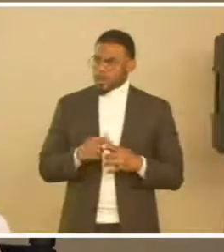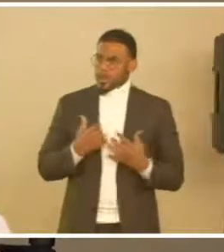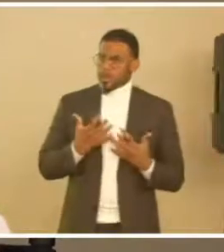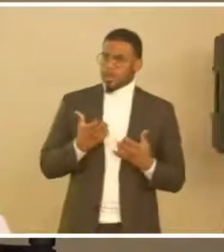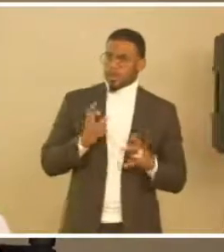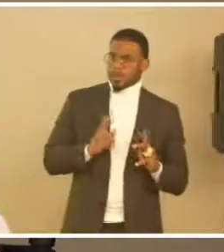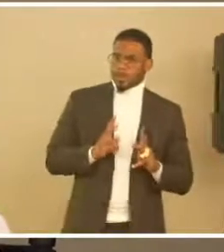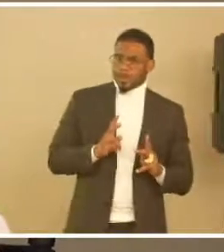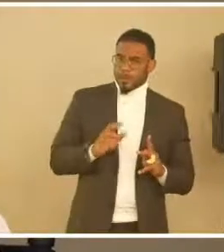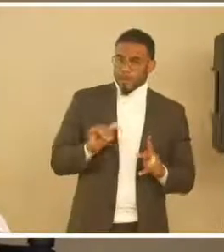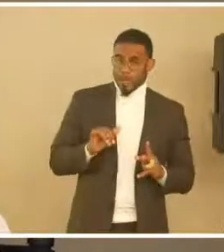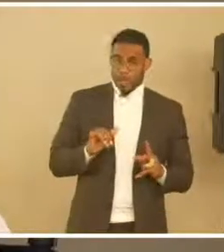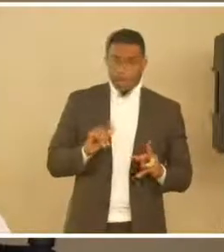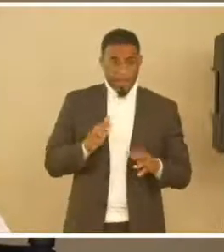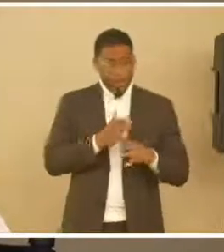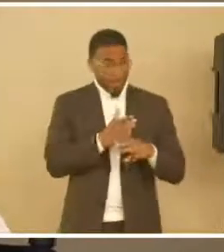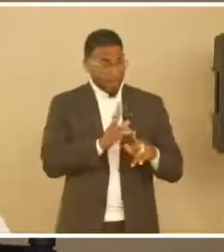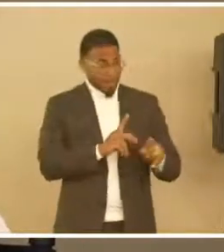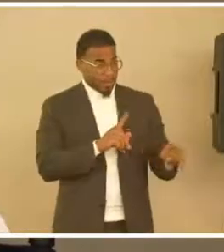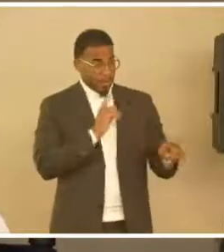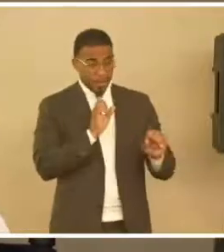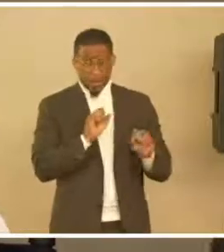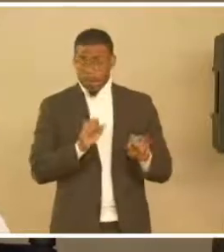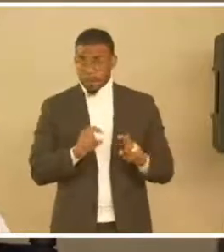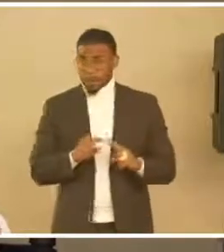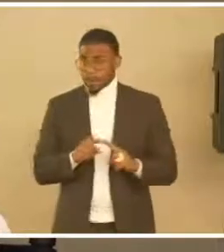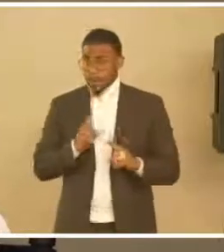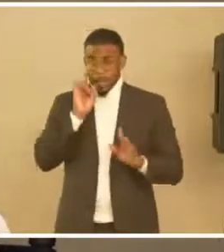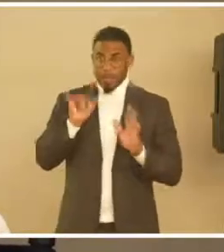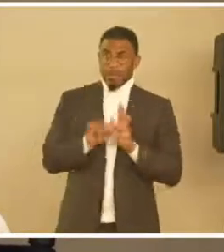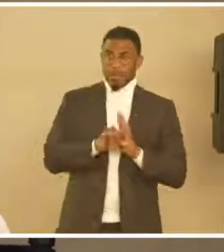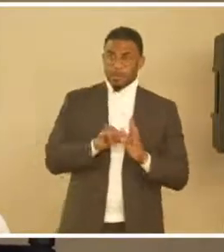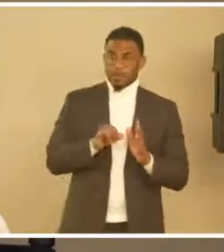I want people, like, average people to be able to